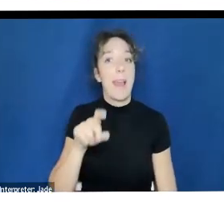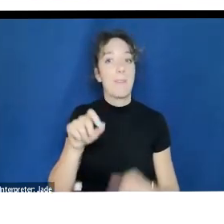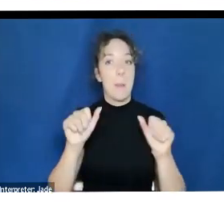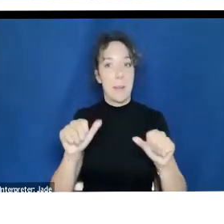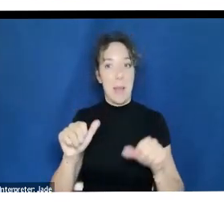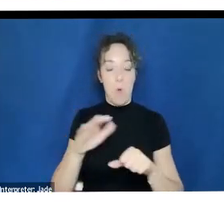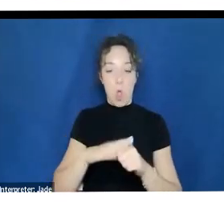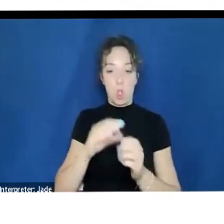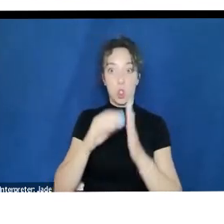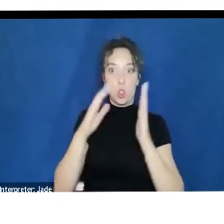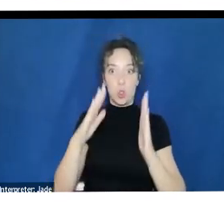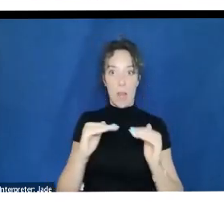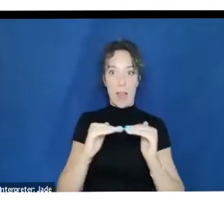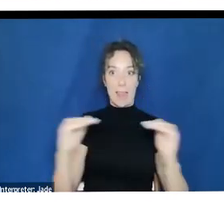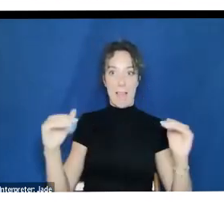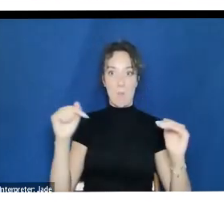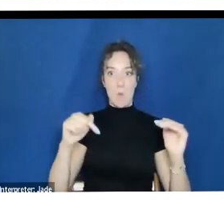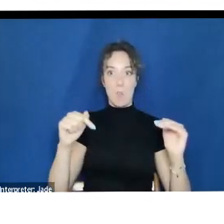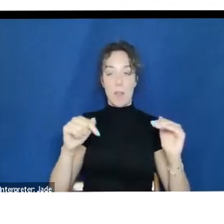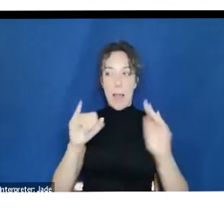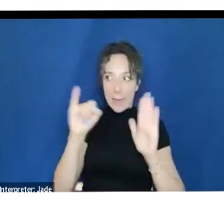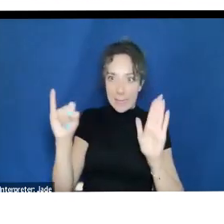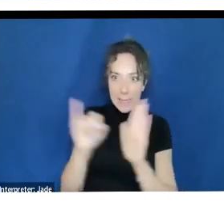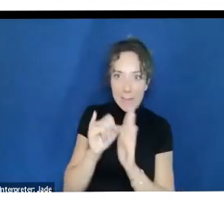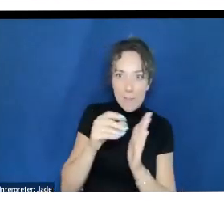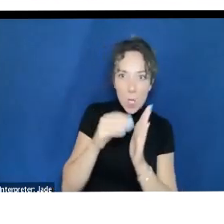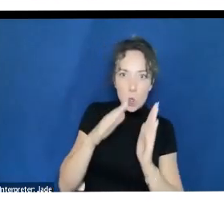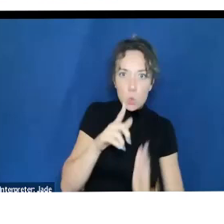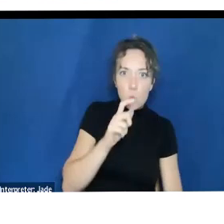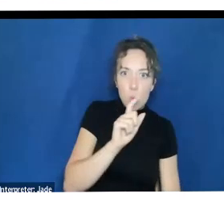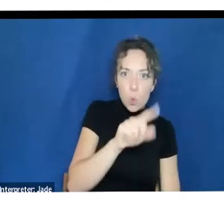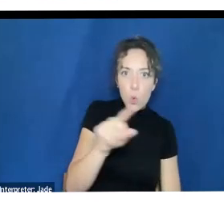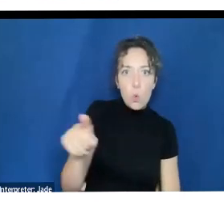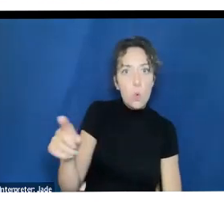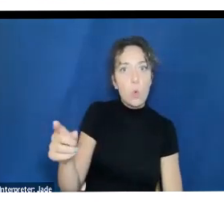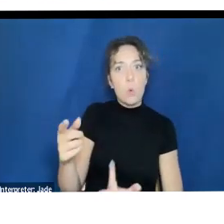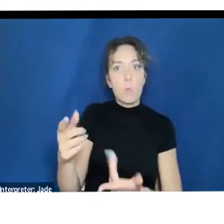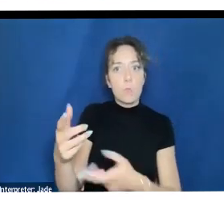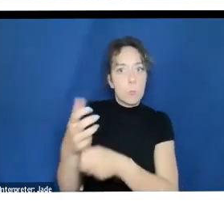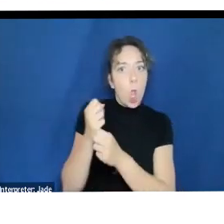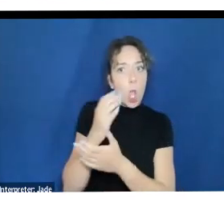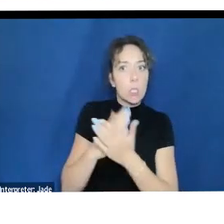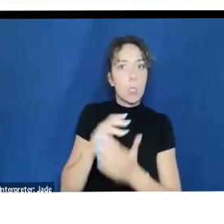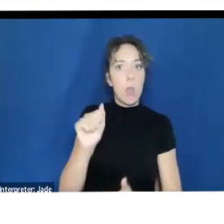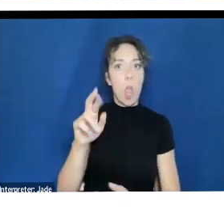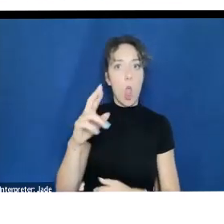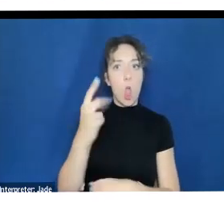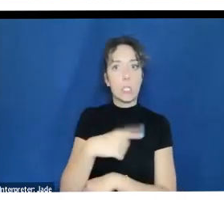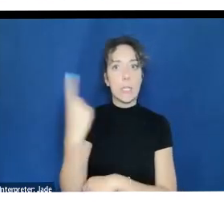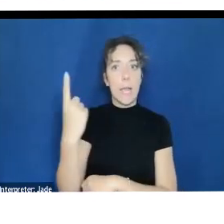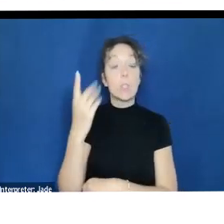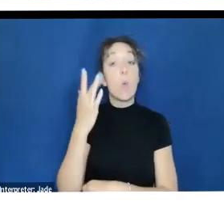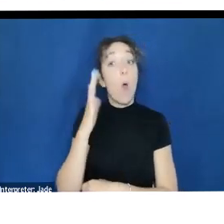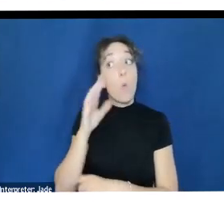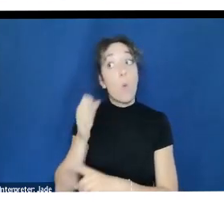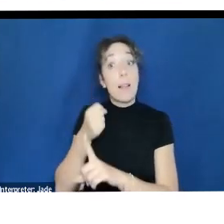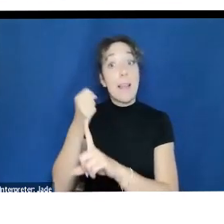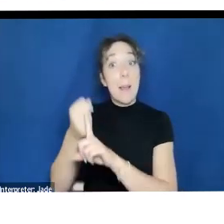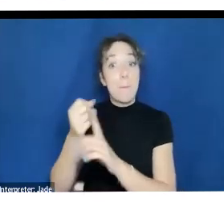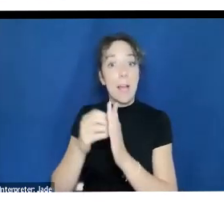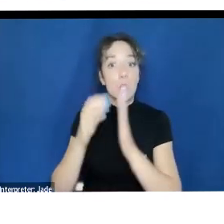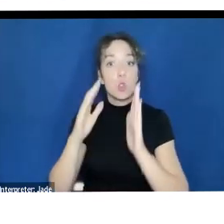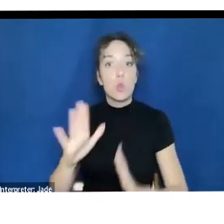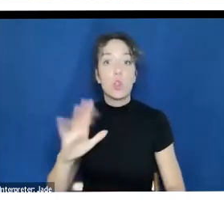student level basis, identify students who recouped some AR days because it will impact the student's